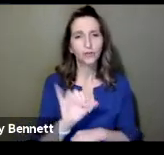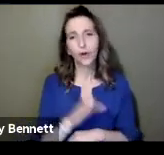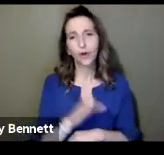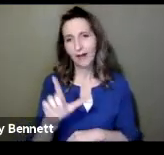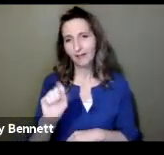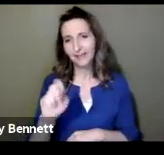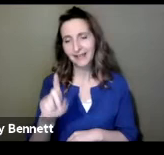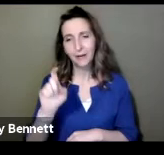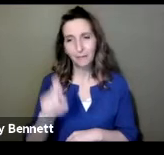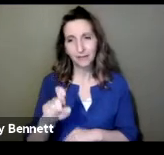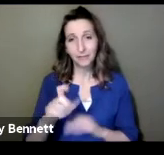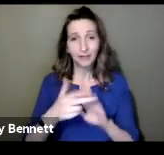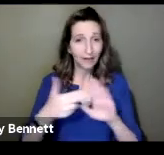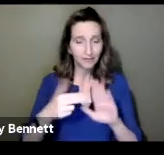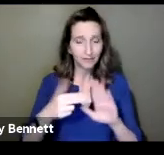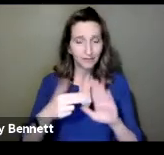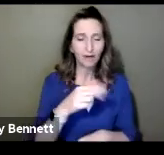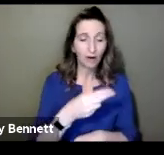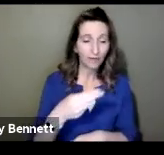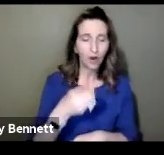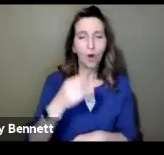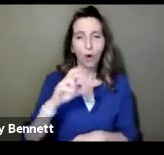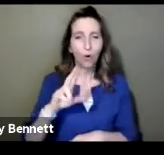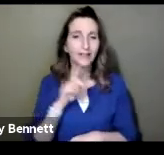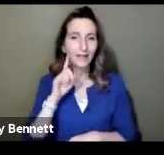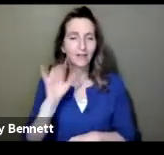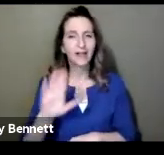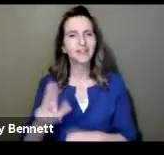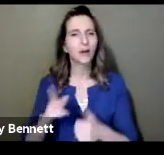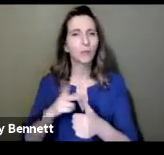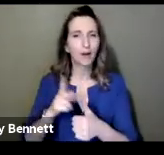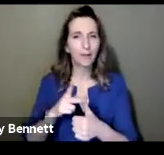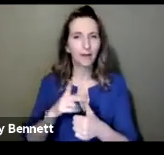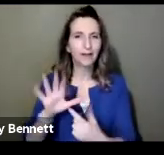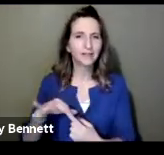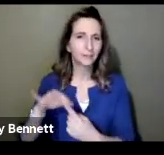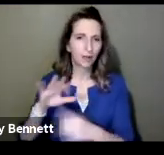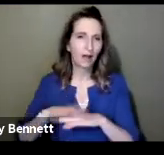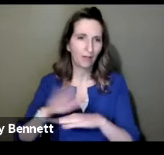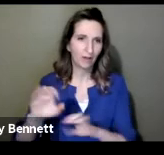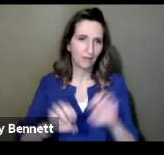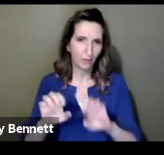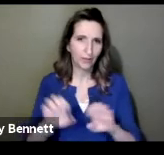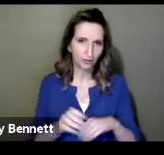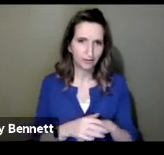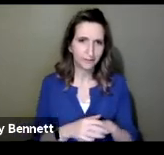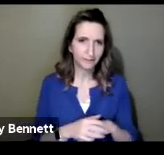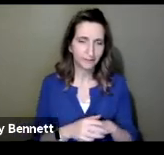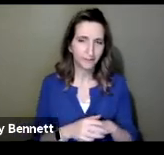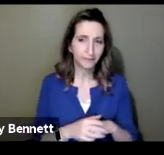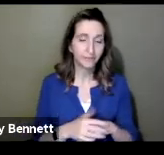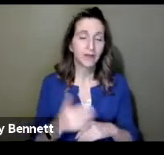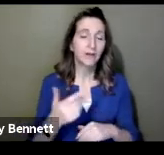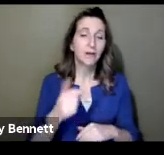of hard of hearing or deaf as the primary exceptionality on their evaluation. I'm not saying that's